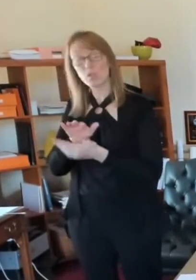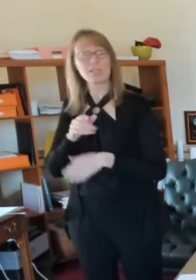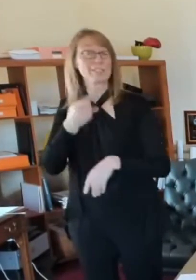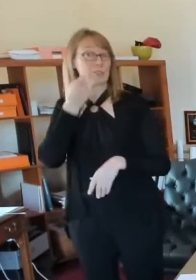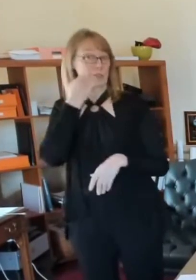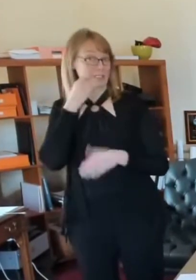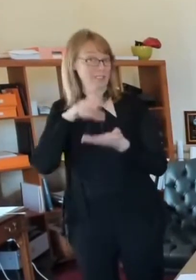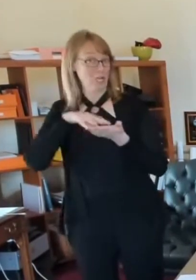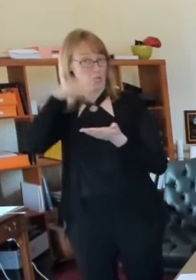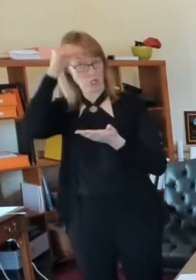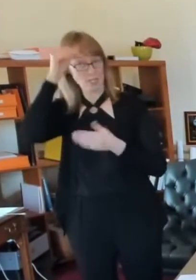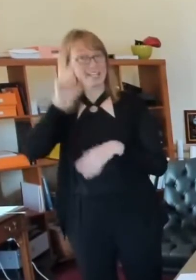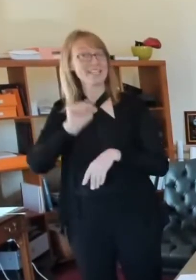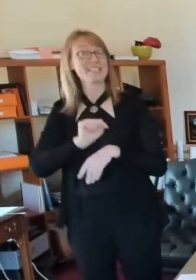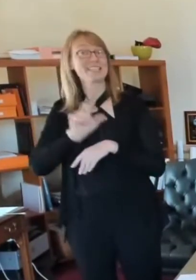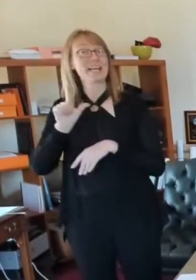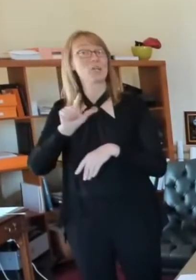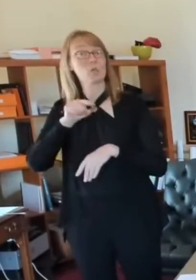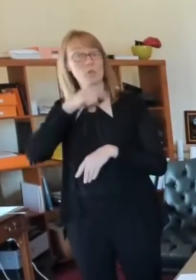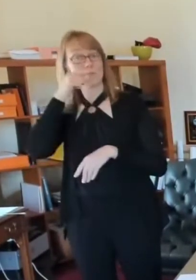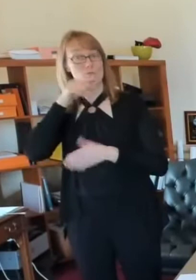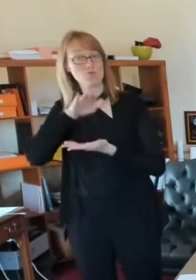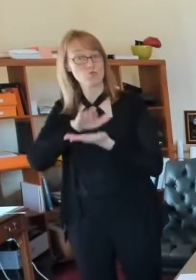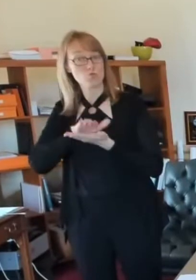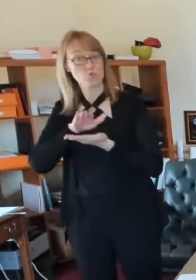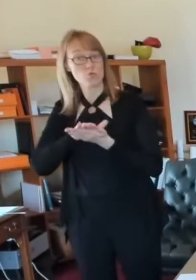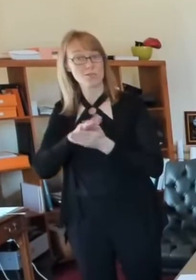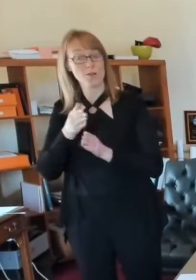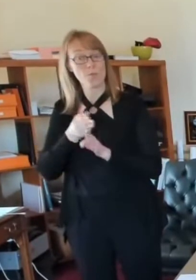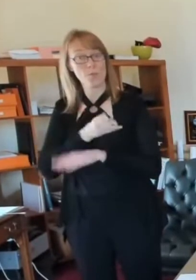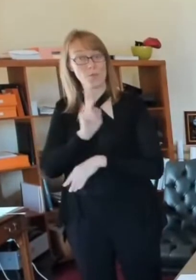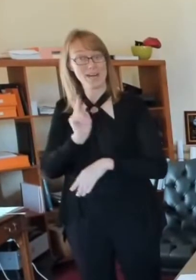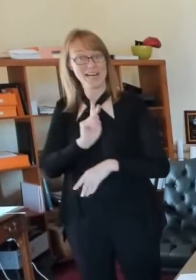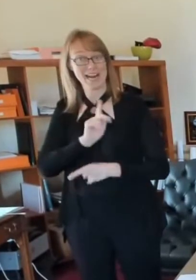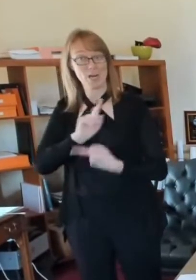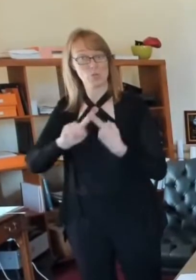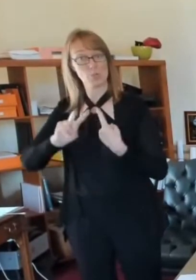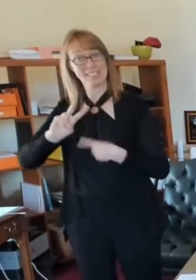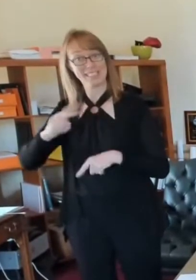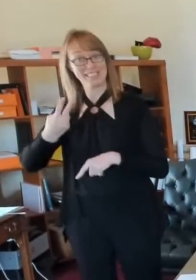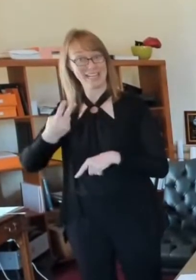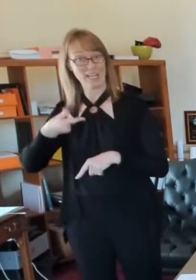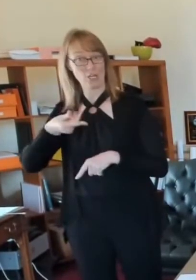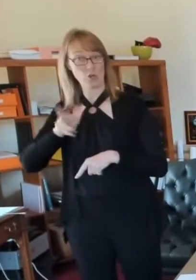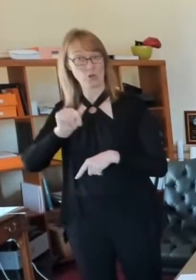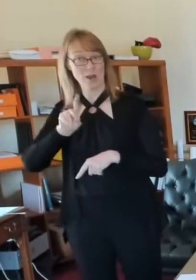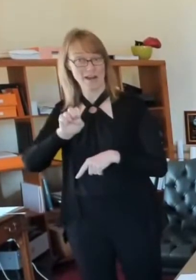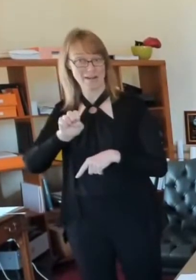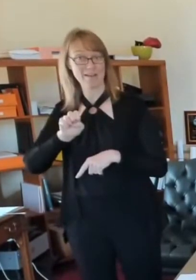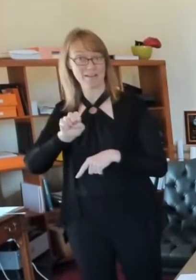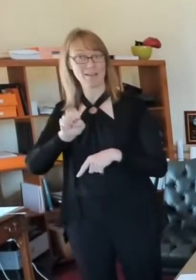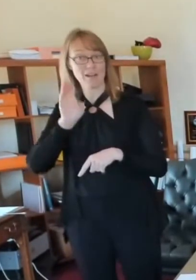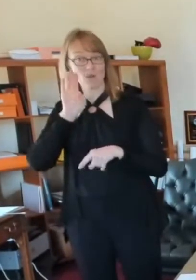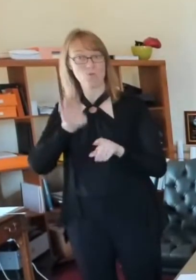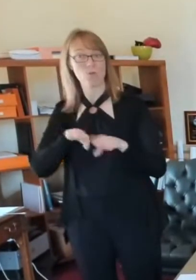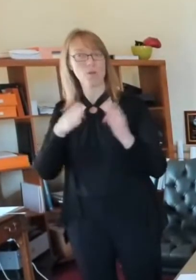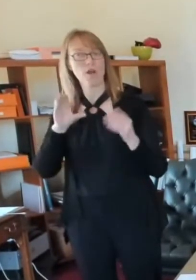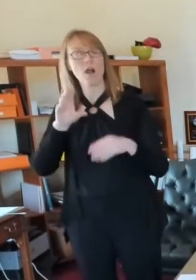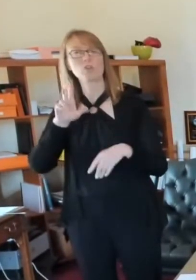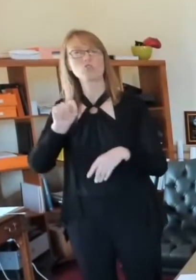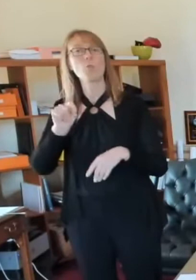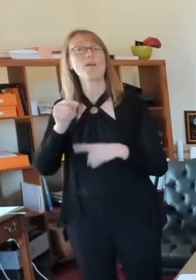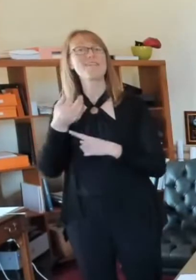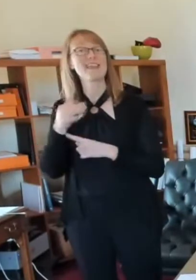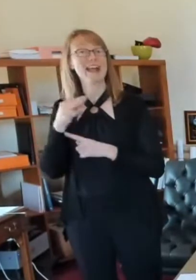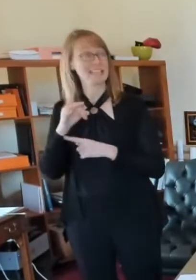back pre-kindergarten through second grade on October the 19th. Did we find a link to